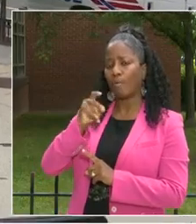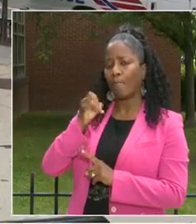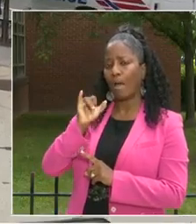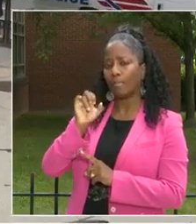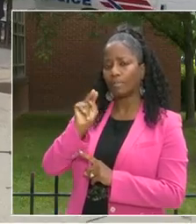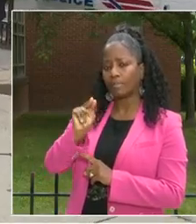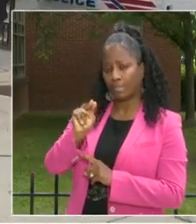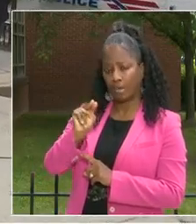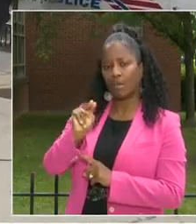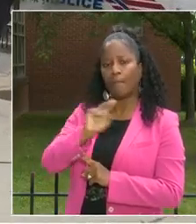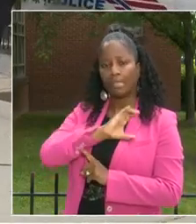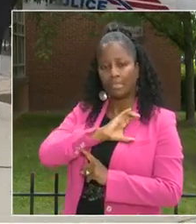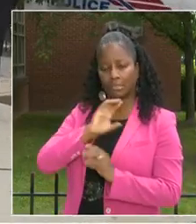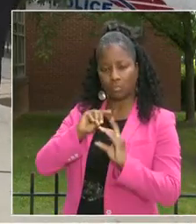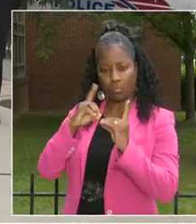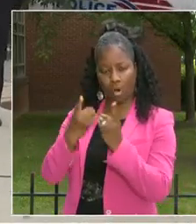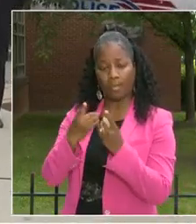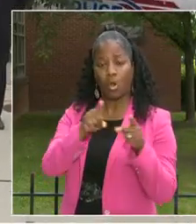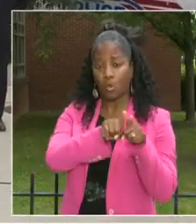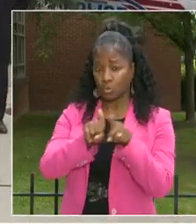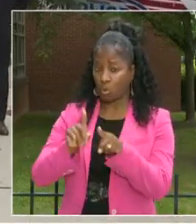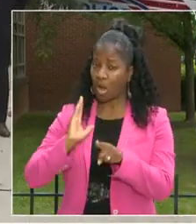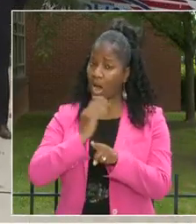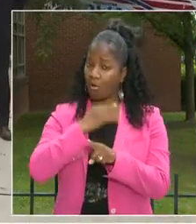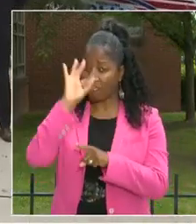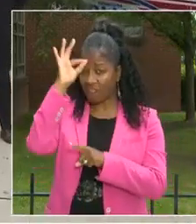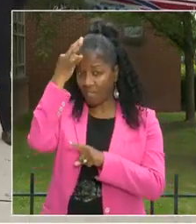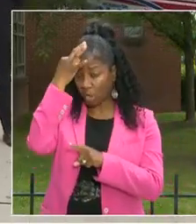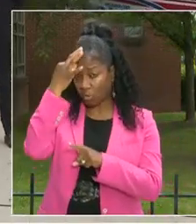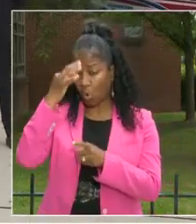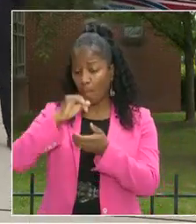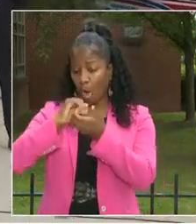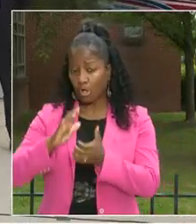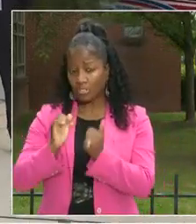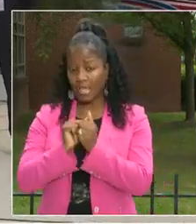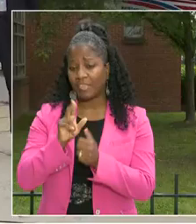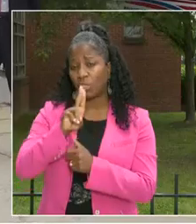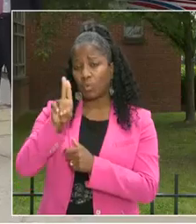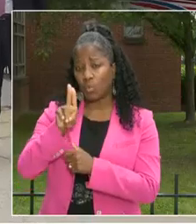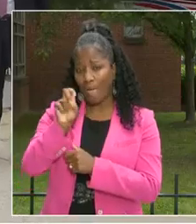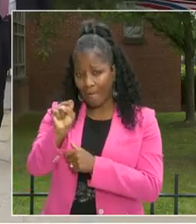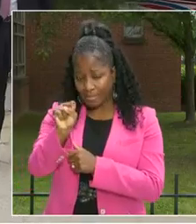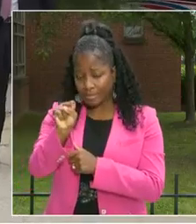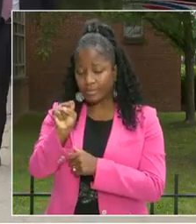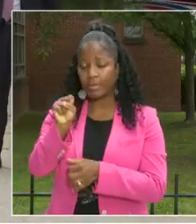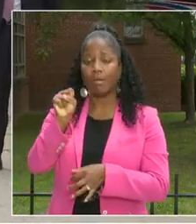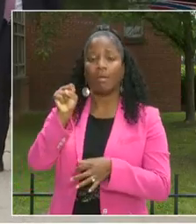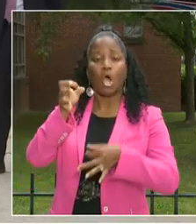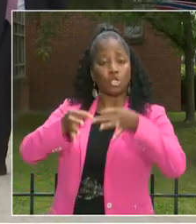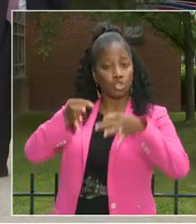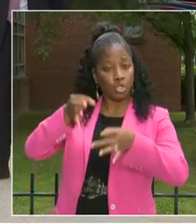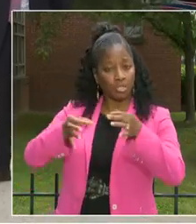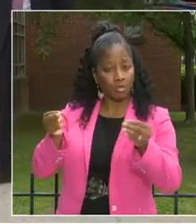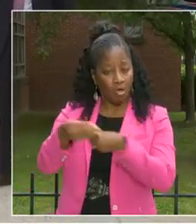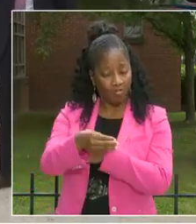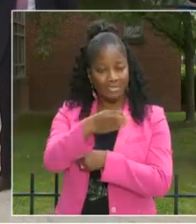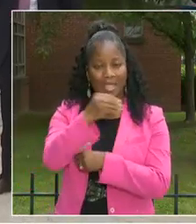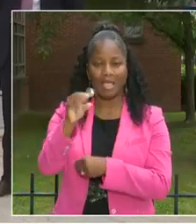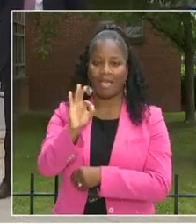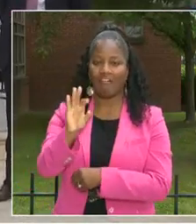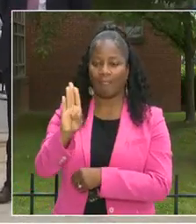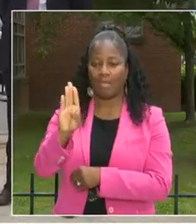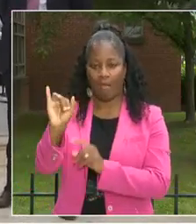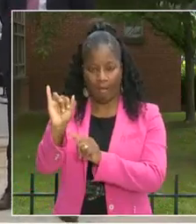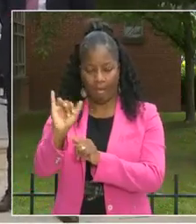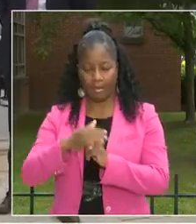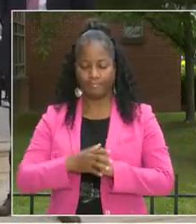well as our federal partners at the U.S. Attorney's Office and the Federal Bureau of Investigation.